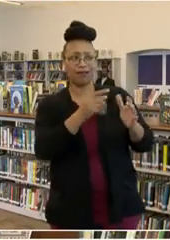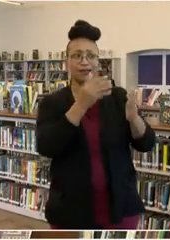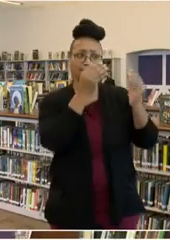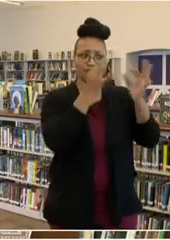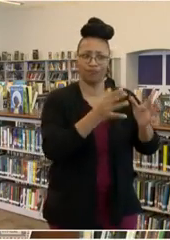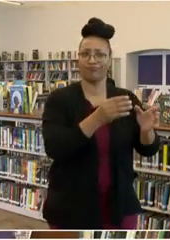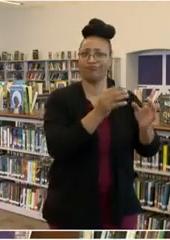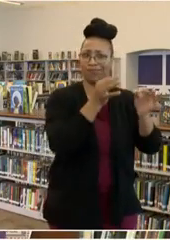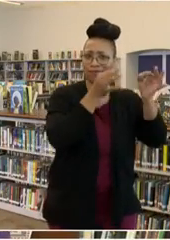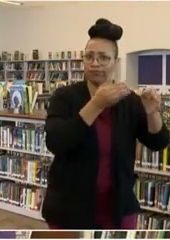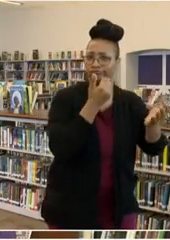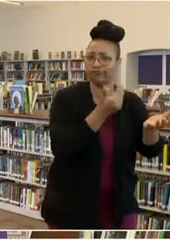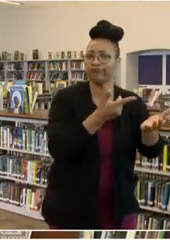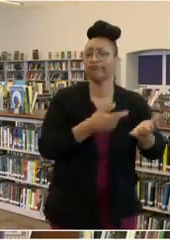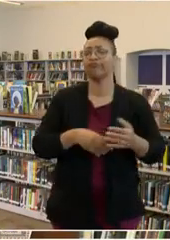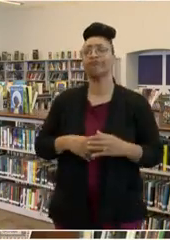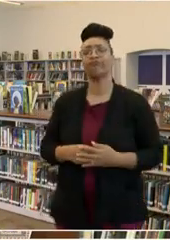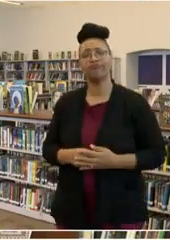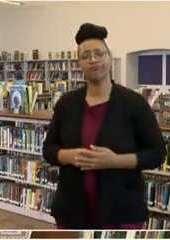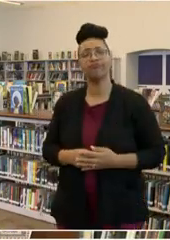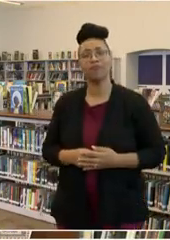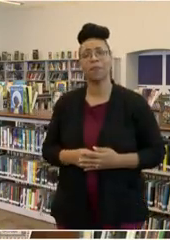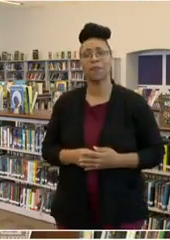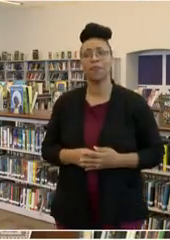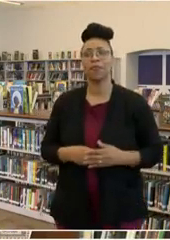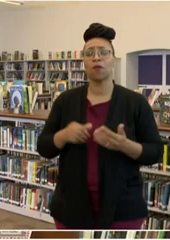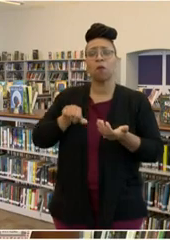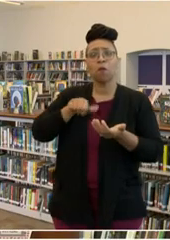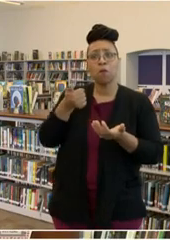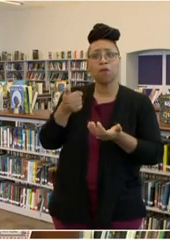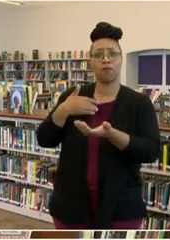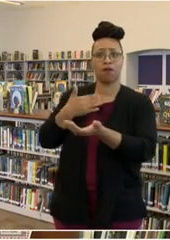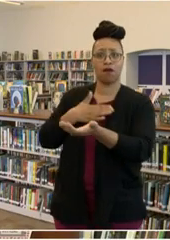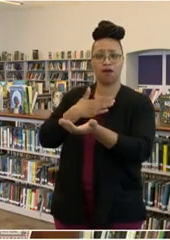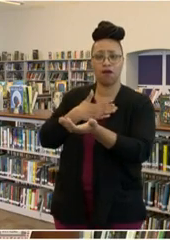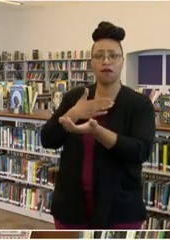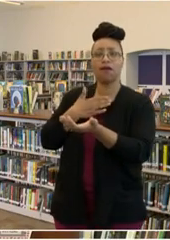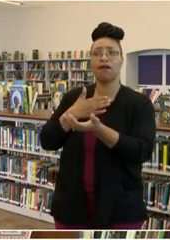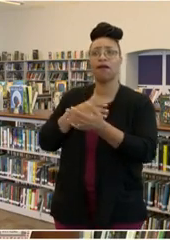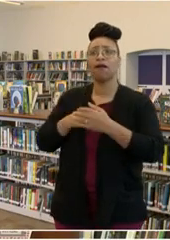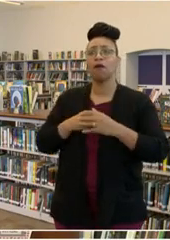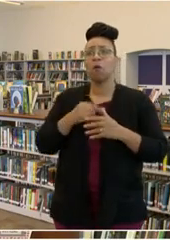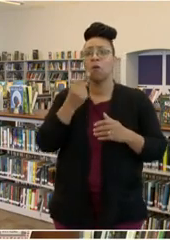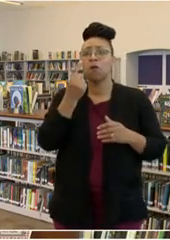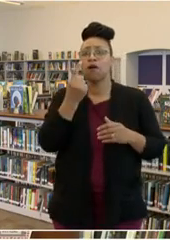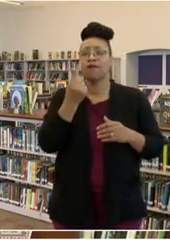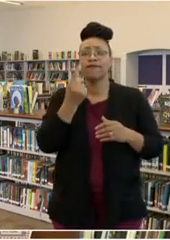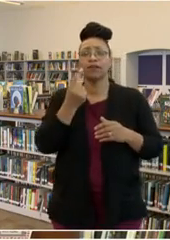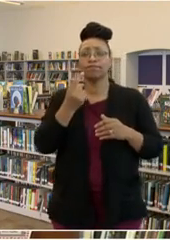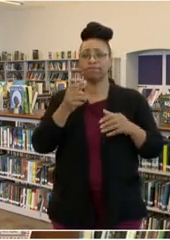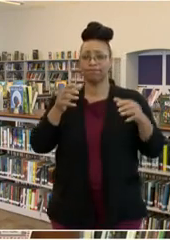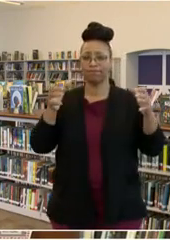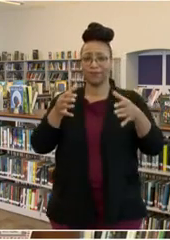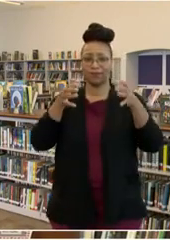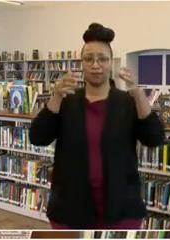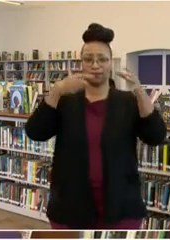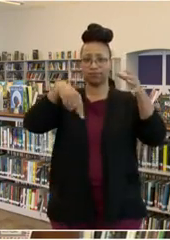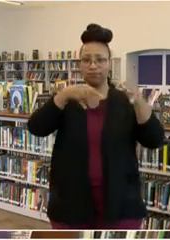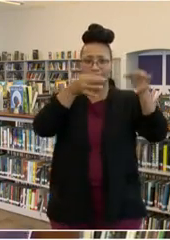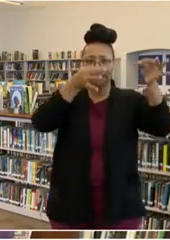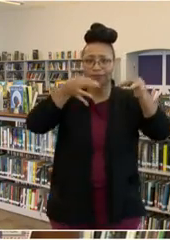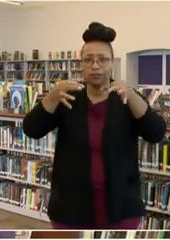And I'm happy to say, right, that one of the best decisions that we could have made this year was agreeing to have